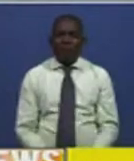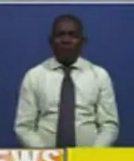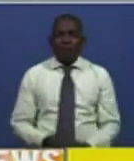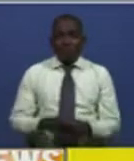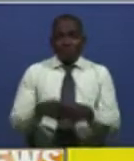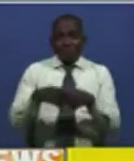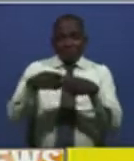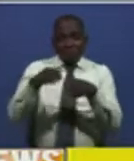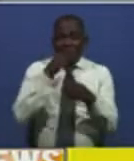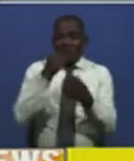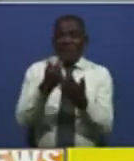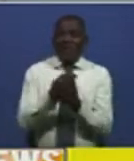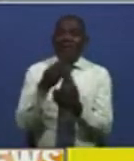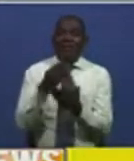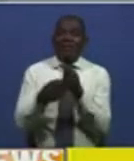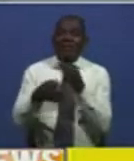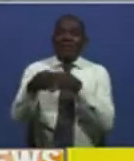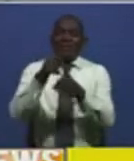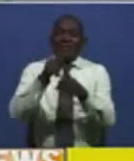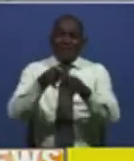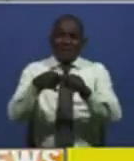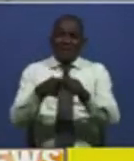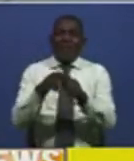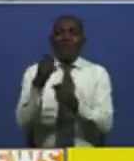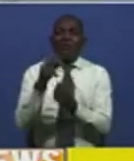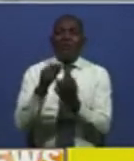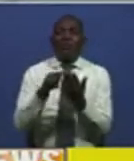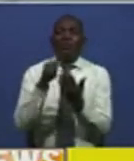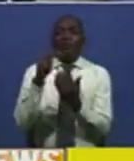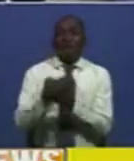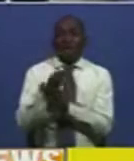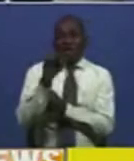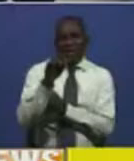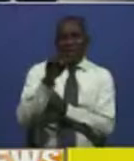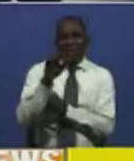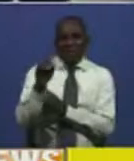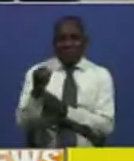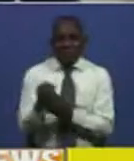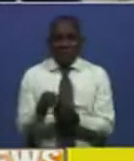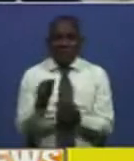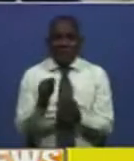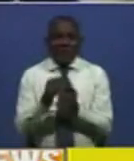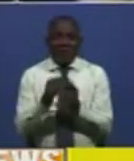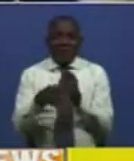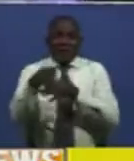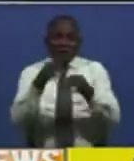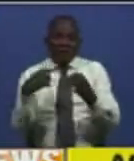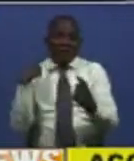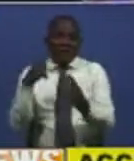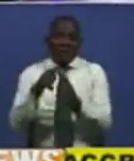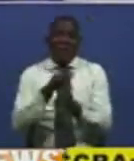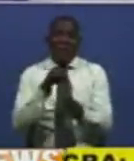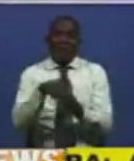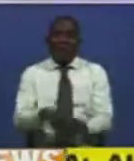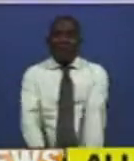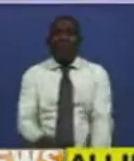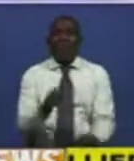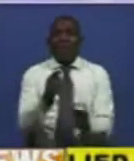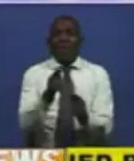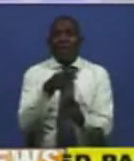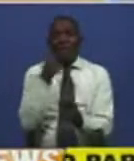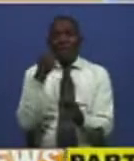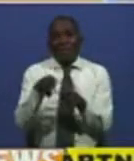Trading on the Ghana Stock Exchange started on the 12th of November 1990. The exchange has since evolved to become one of the